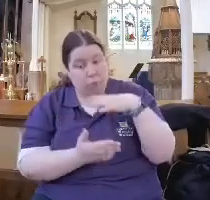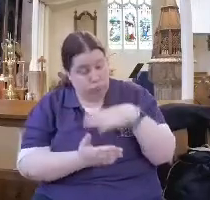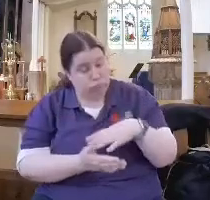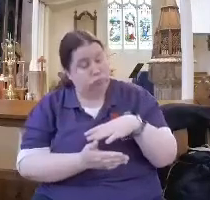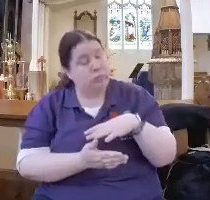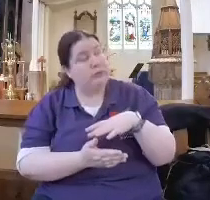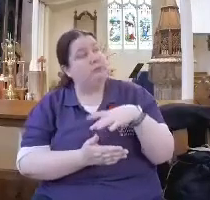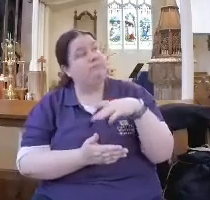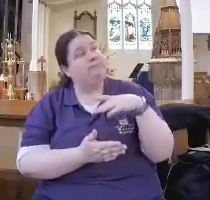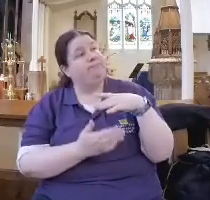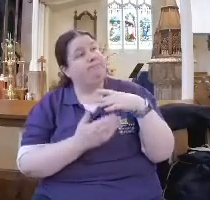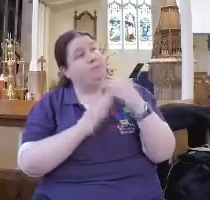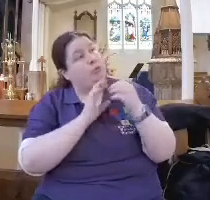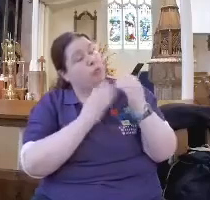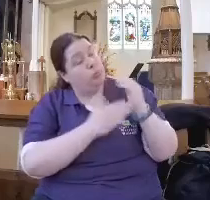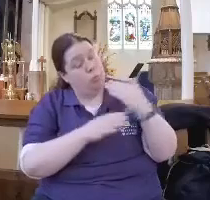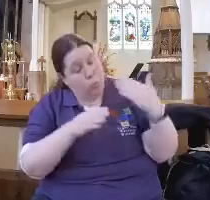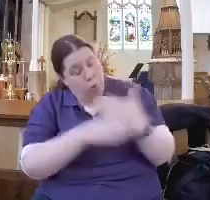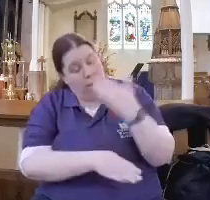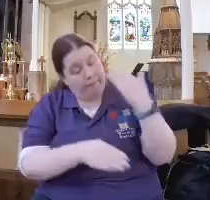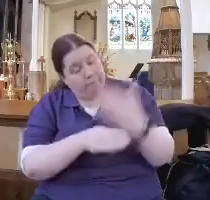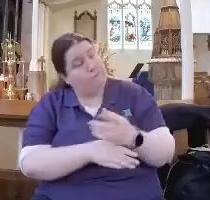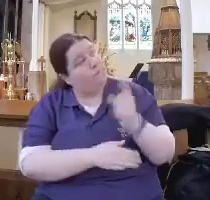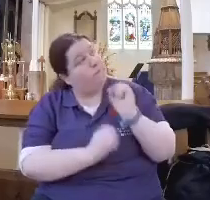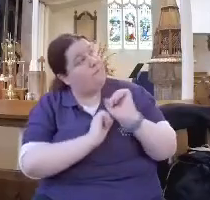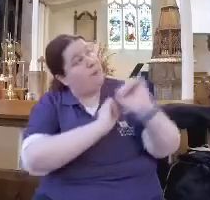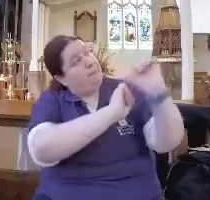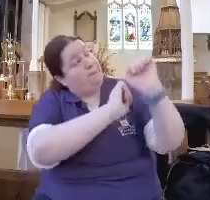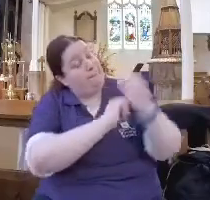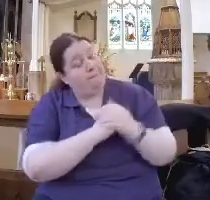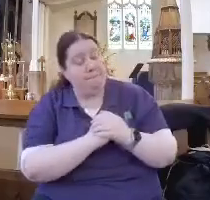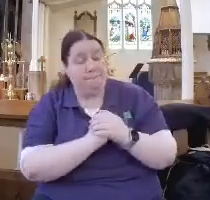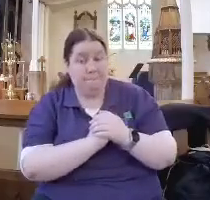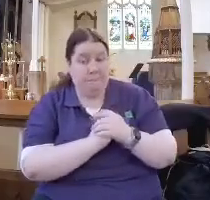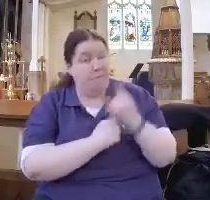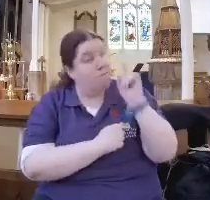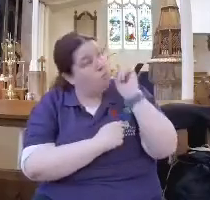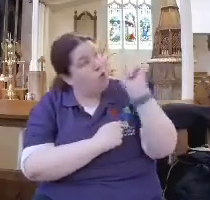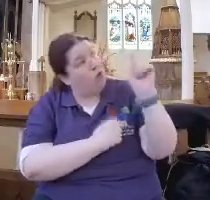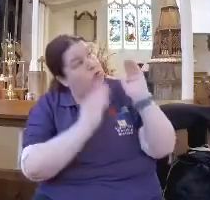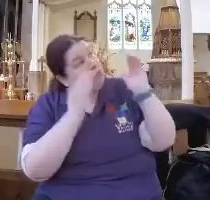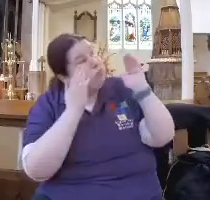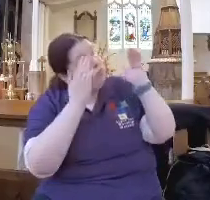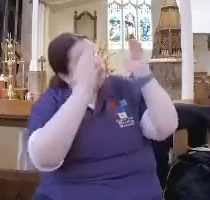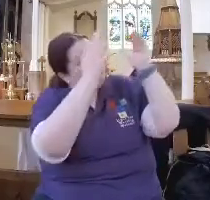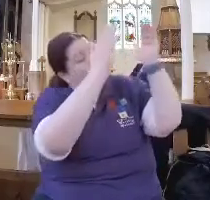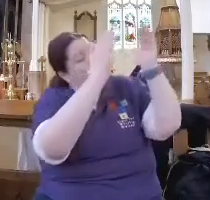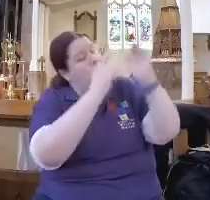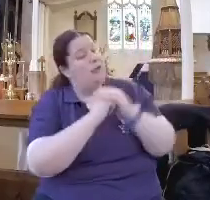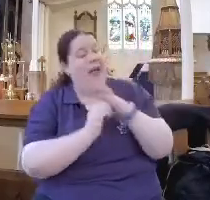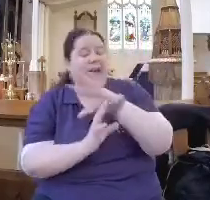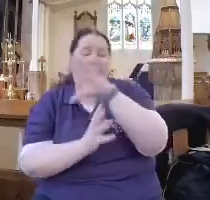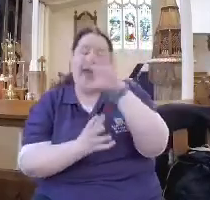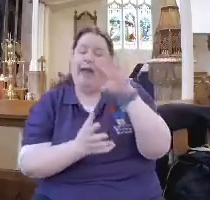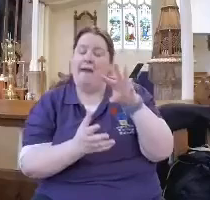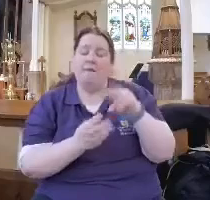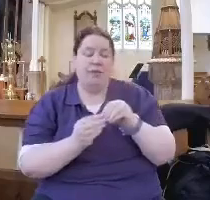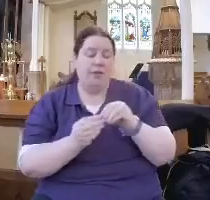on. With God at the heart of your life, all